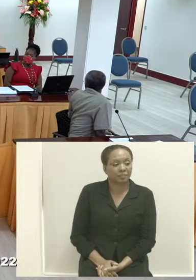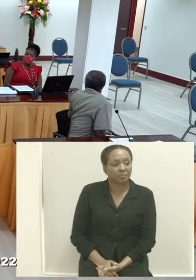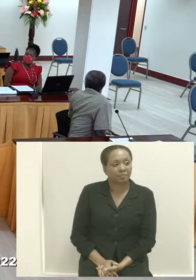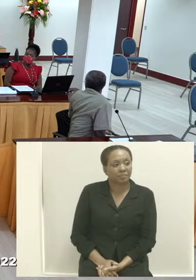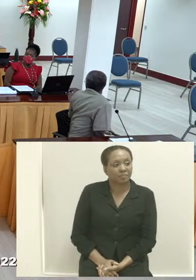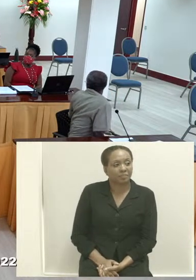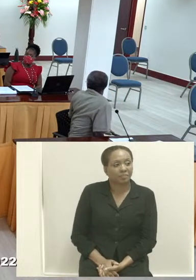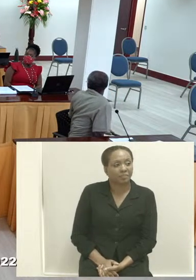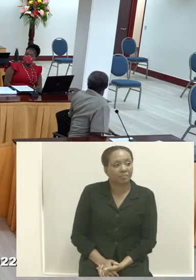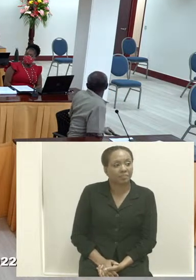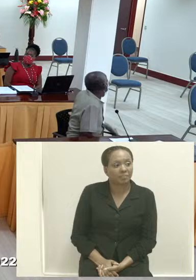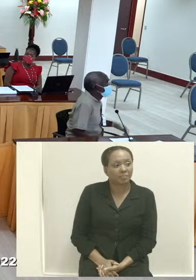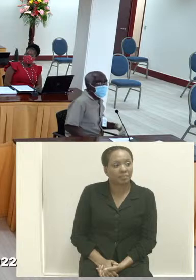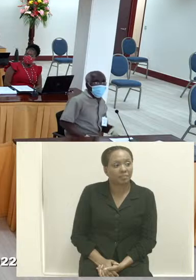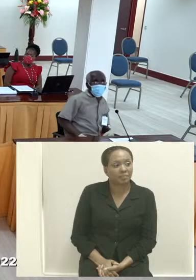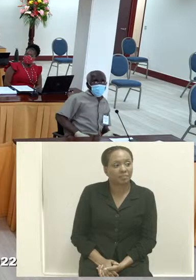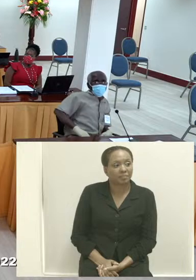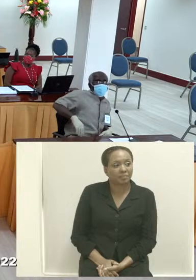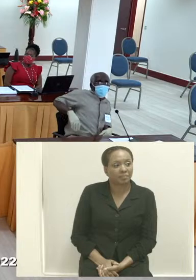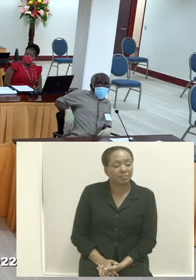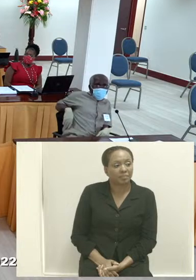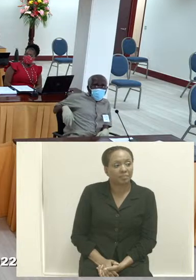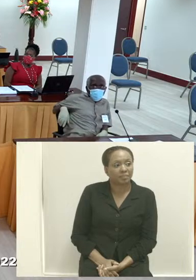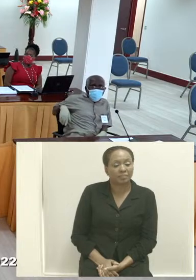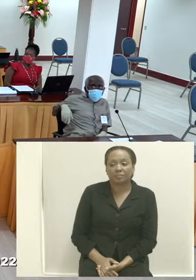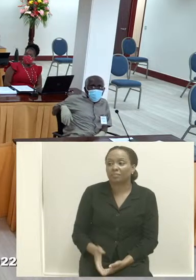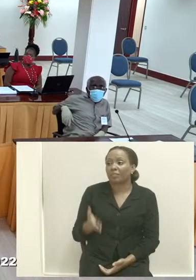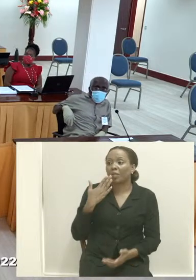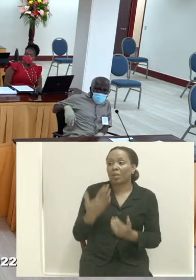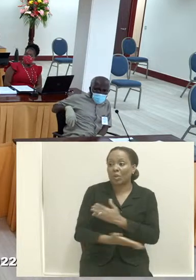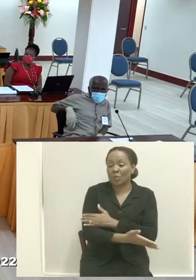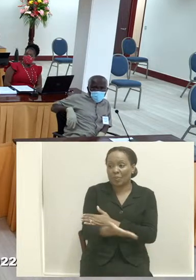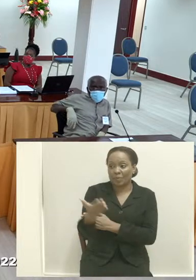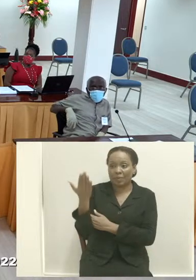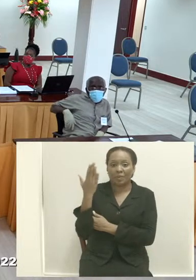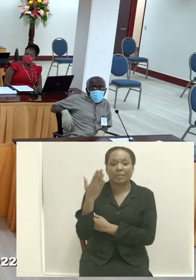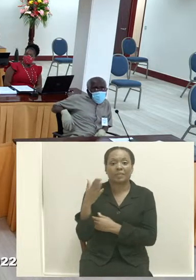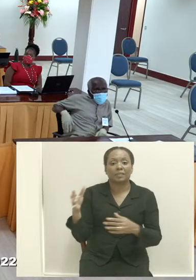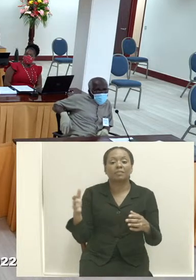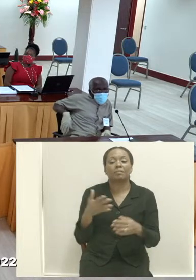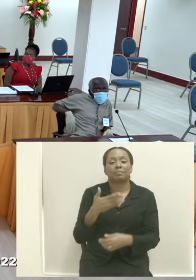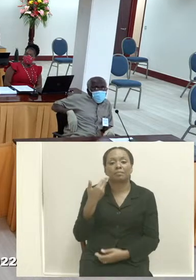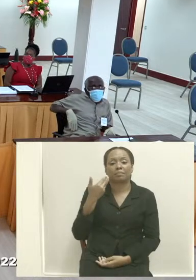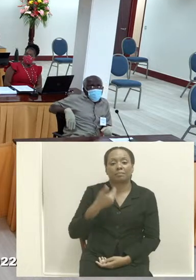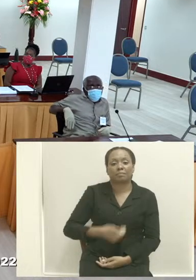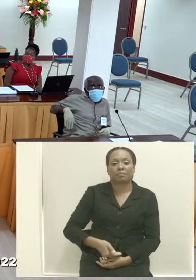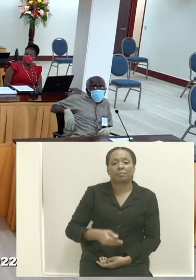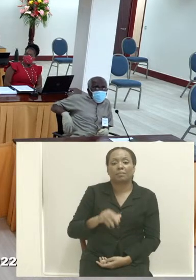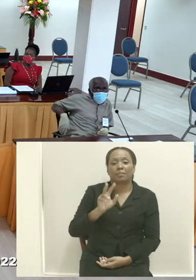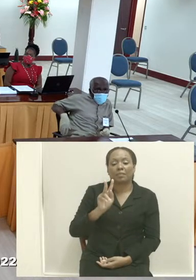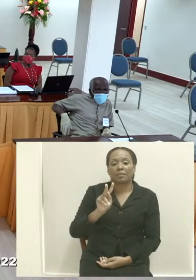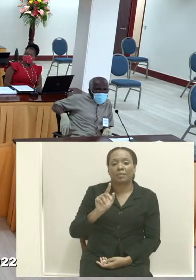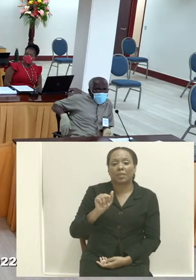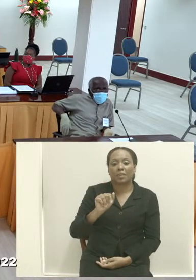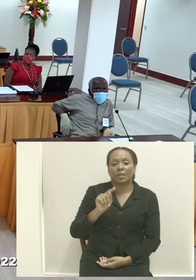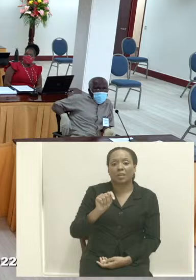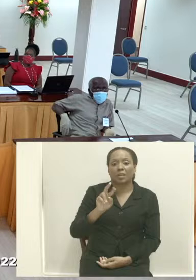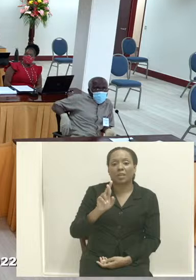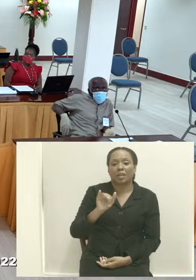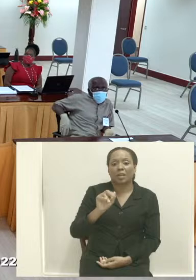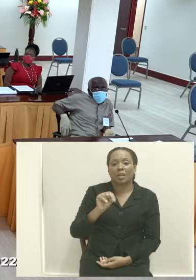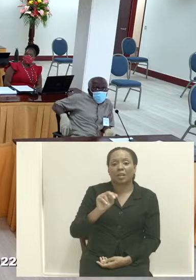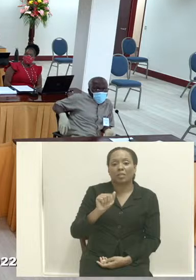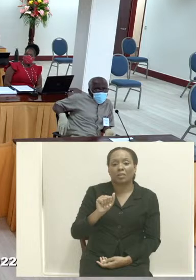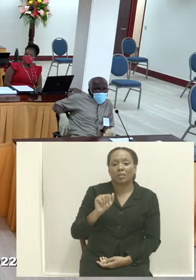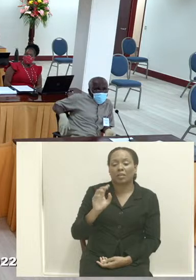Good morning to the meeting. Katrina Bradshaw, Chief Economist acting in the Division of Small Business and Entrepreneurship.